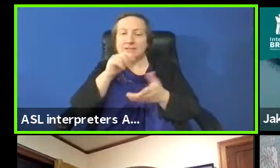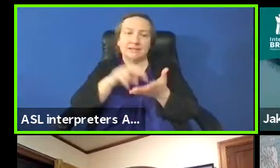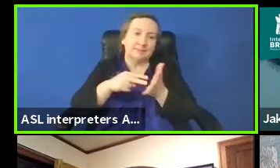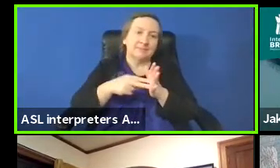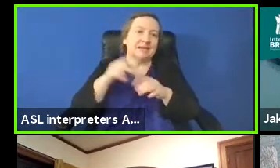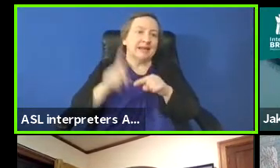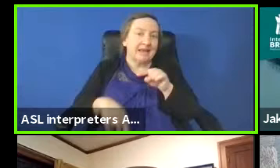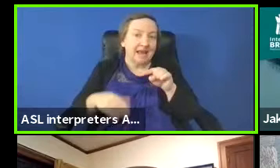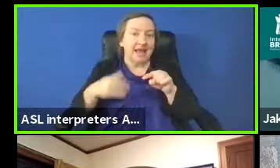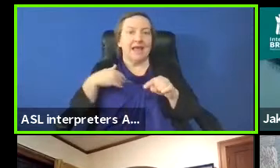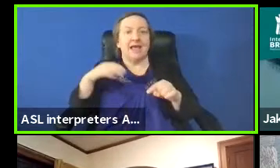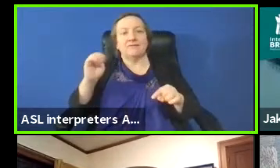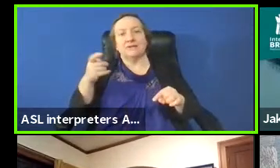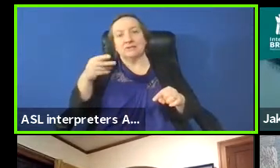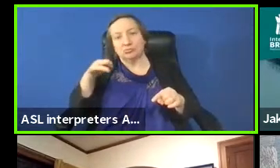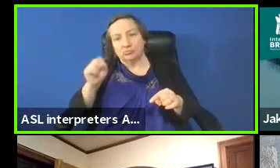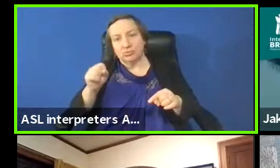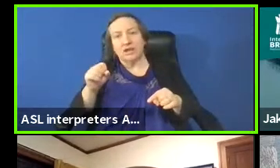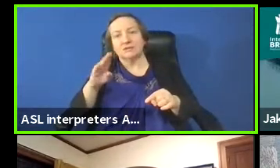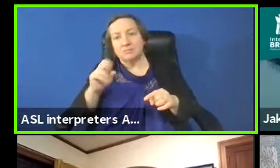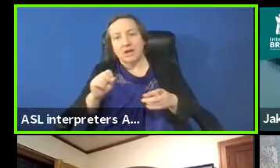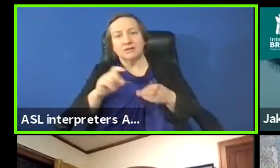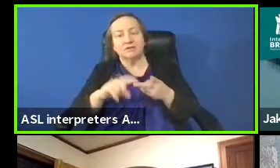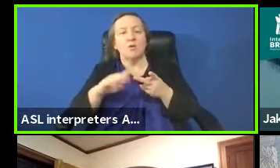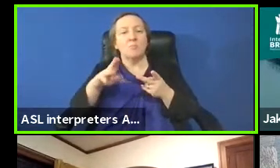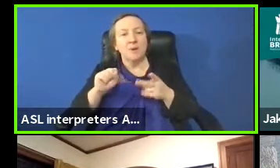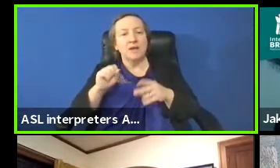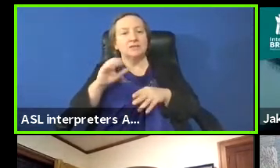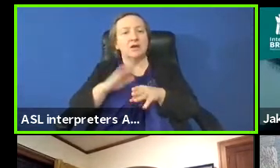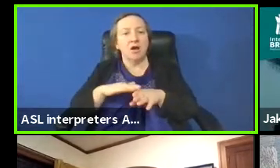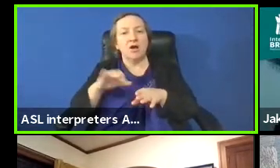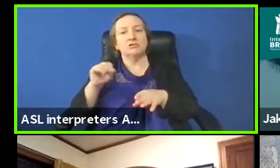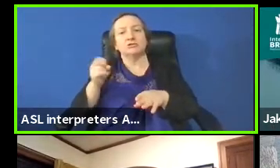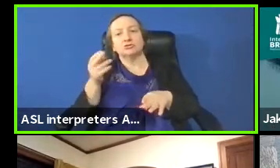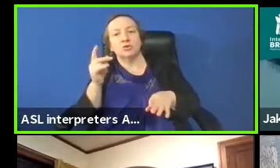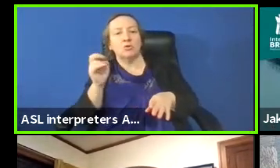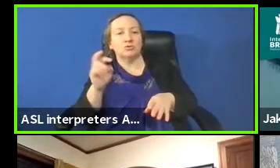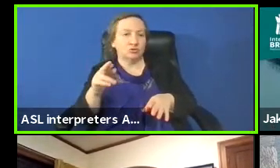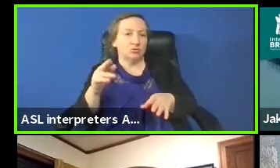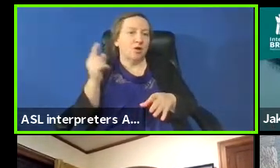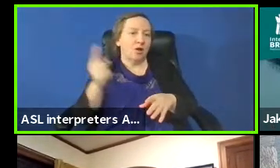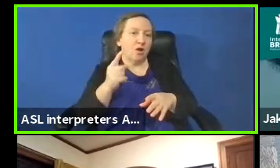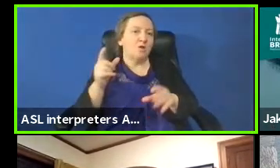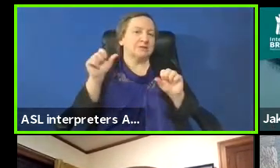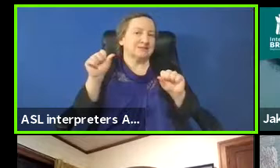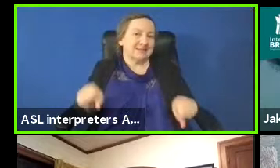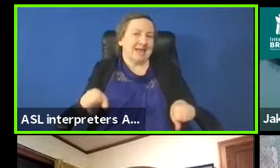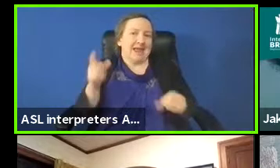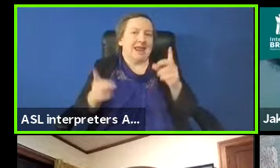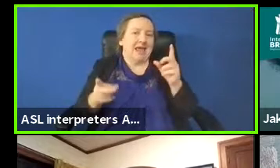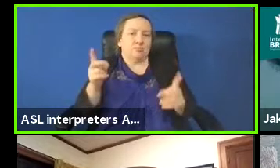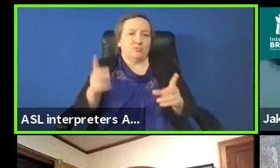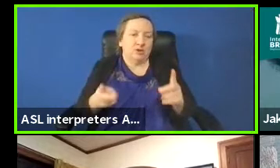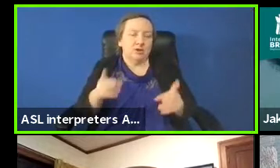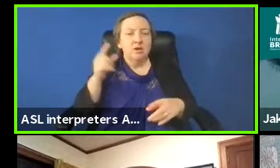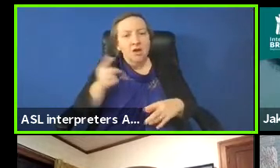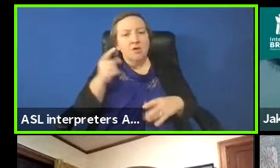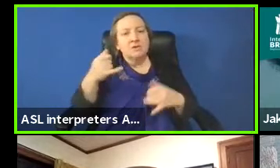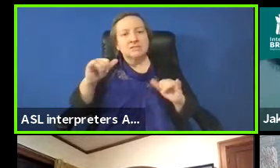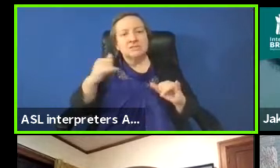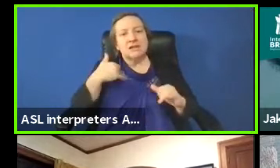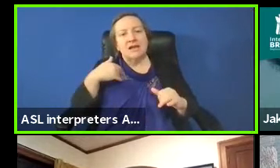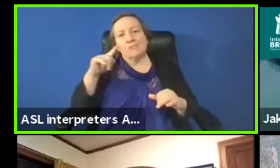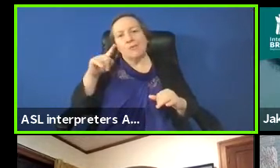express buses or buses on shoulder. So there's always going to be that hybrid aspect of it, that you're always going to still have the 101 or